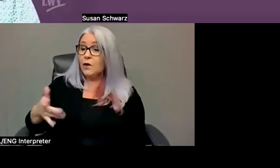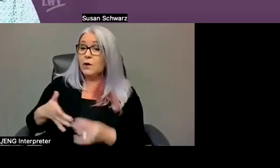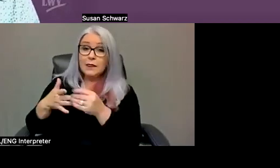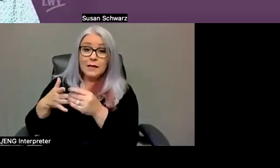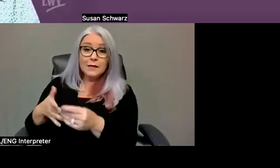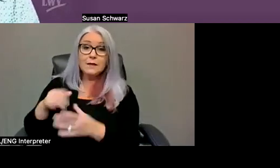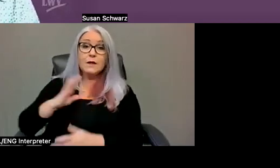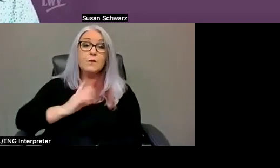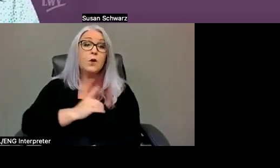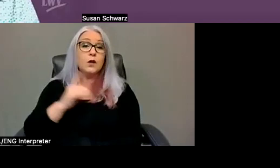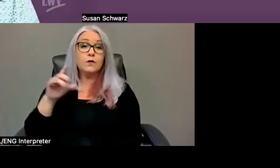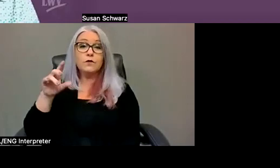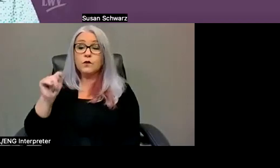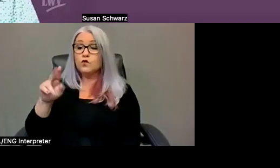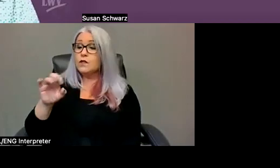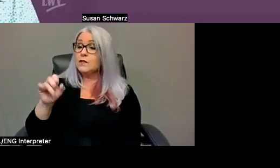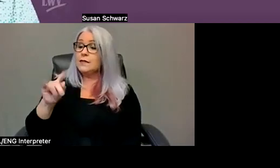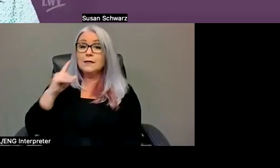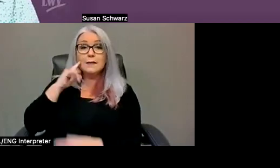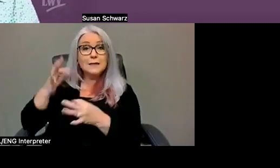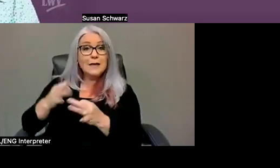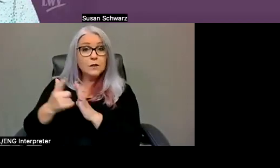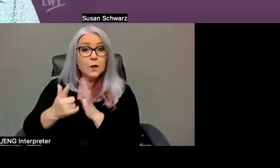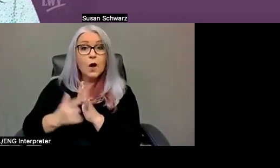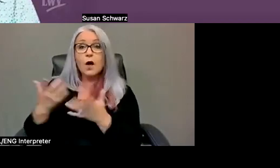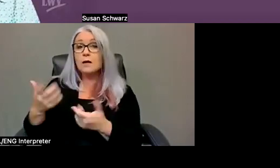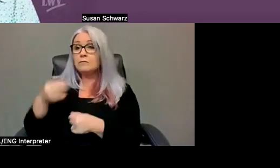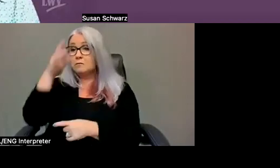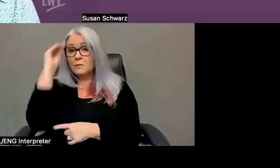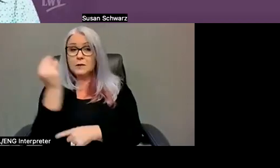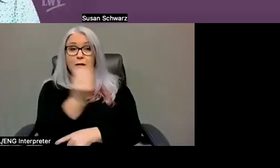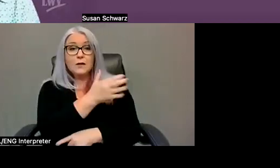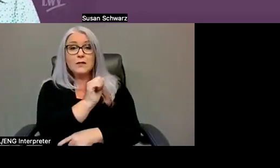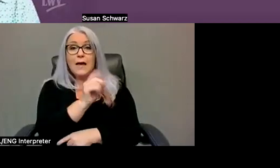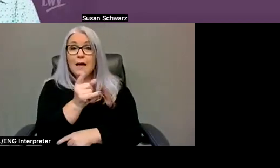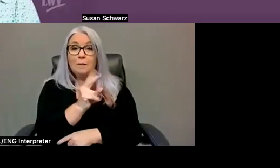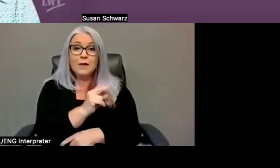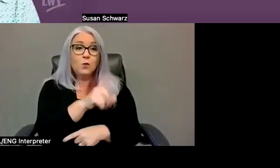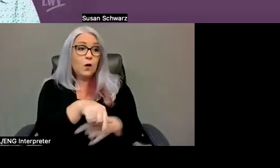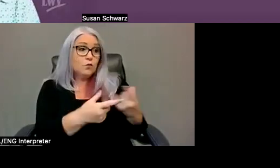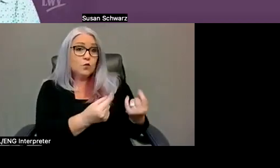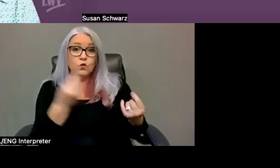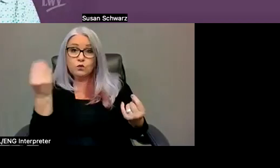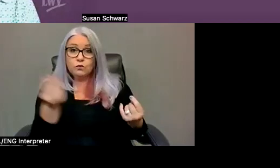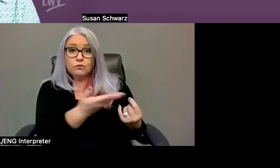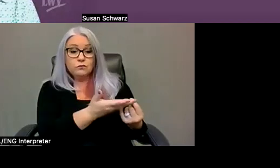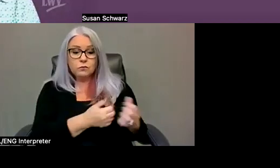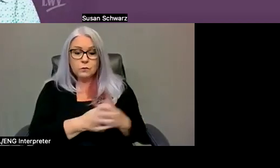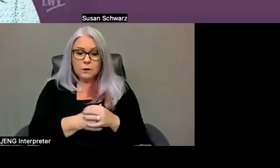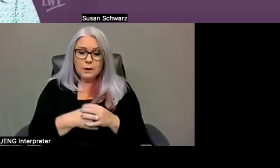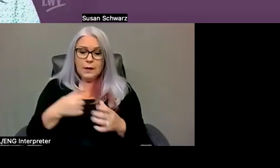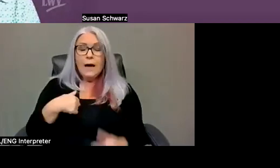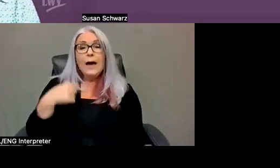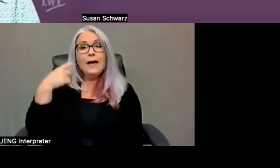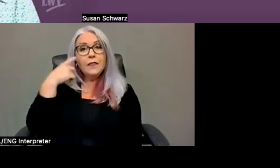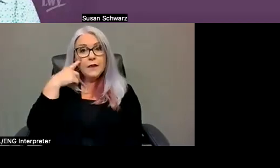trustees and makes policy and law and tells the administrator what to do. I think the difference between us